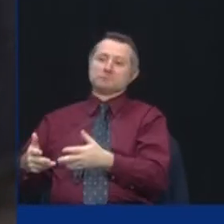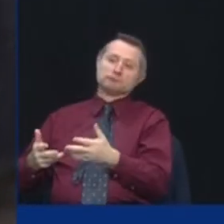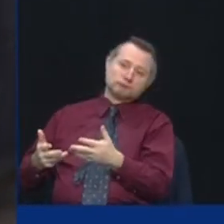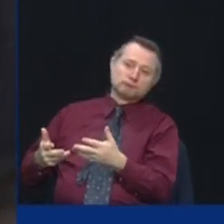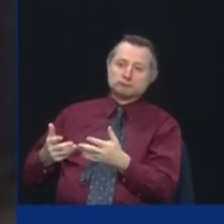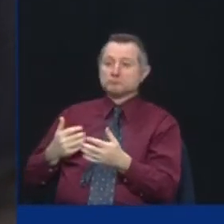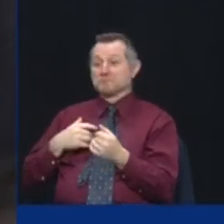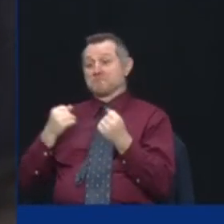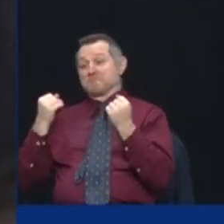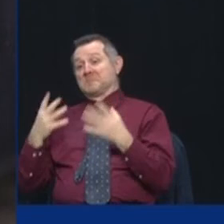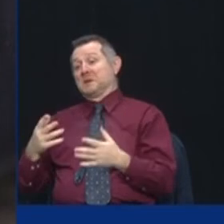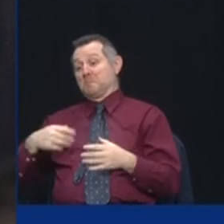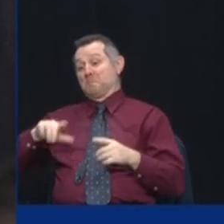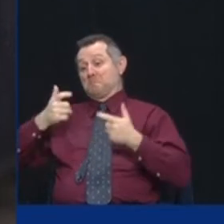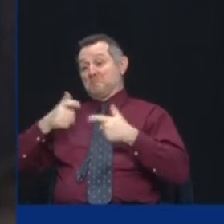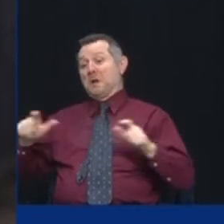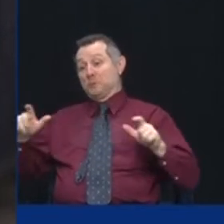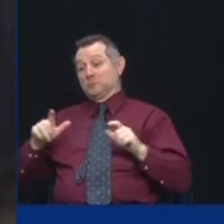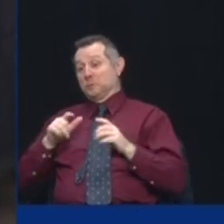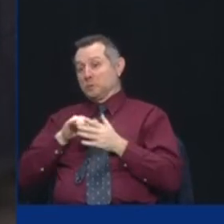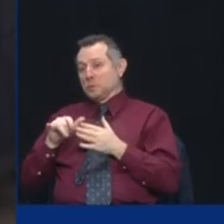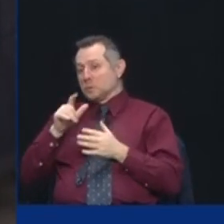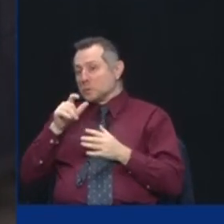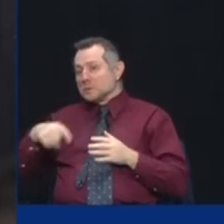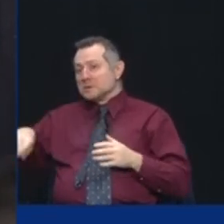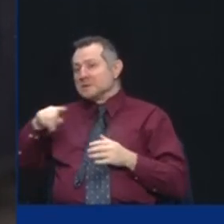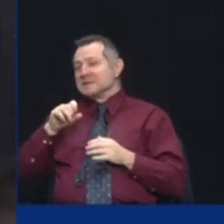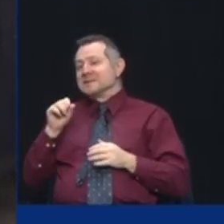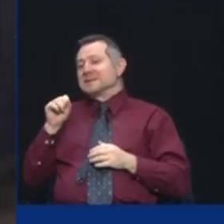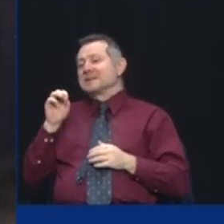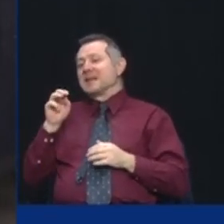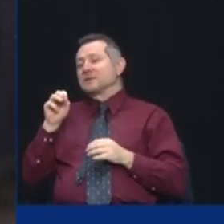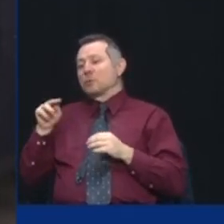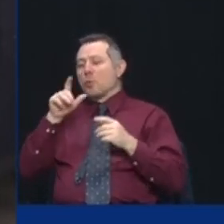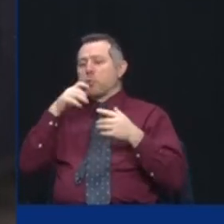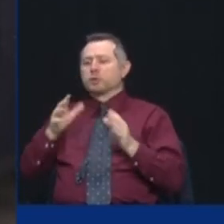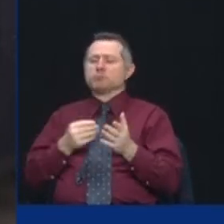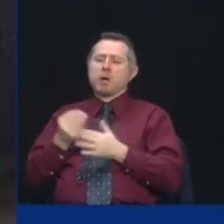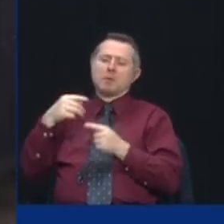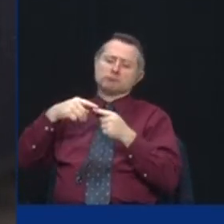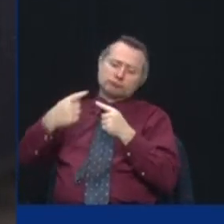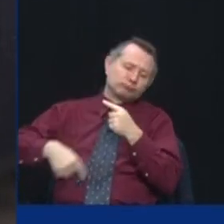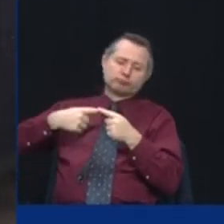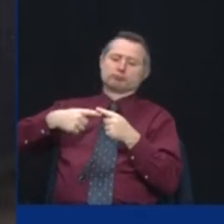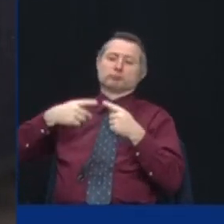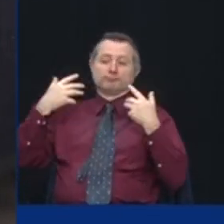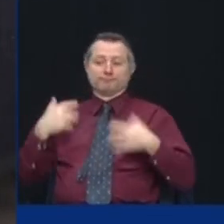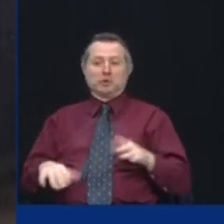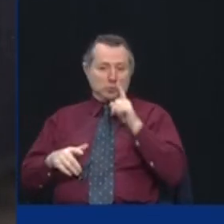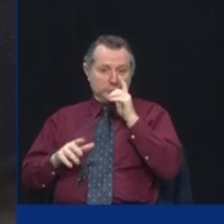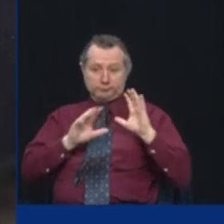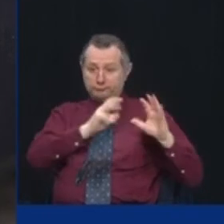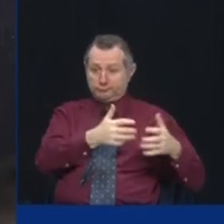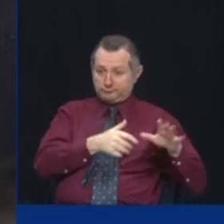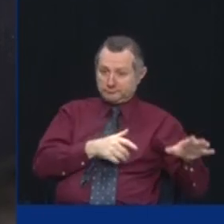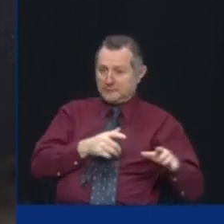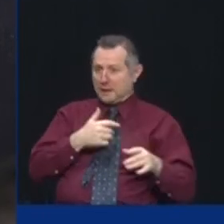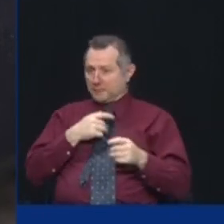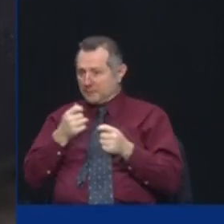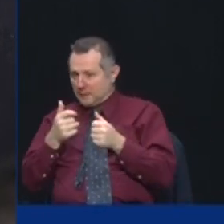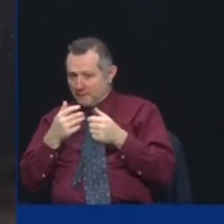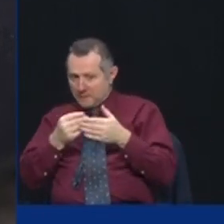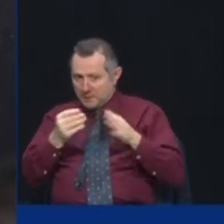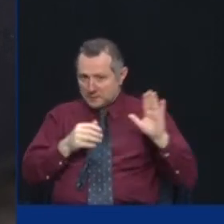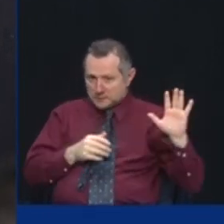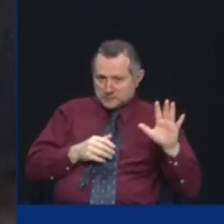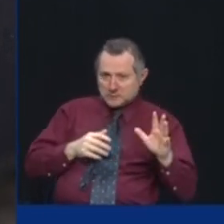ticket holders, partial ticket holders, small plans. So the remaining capacity that we have is very